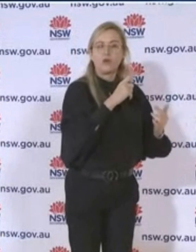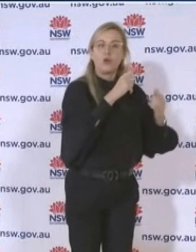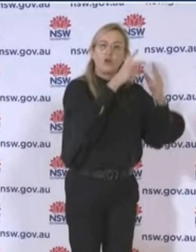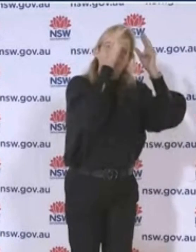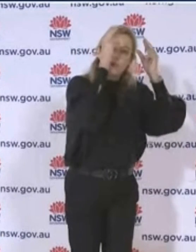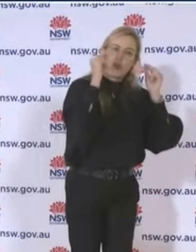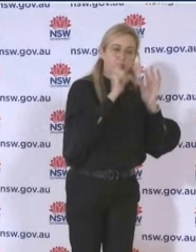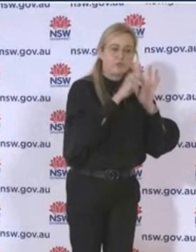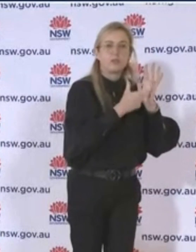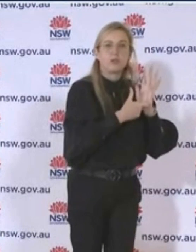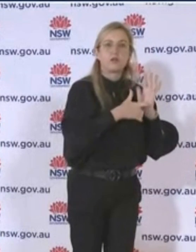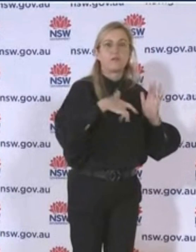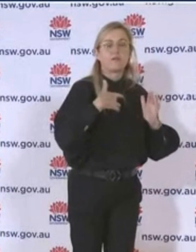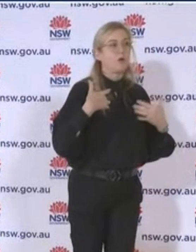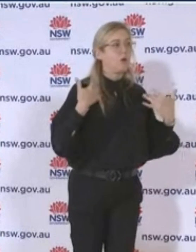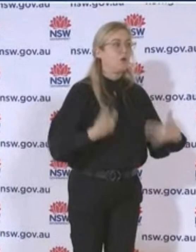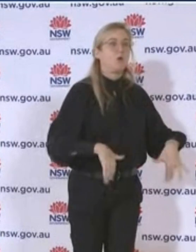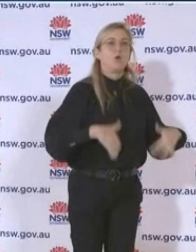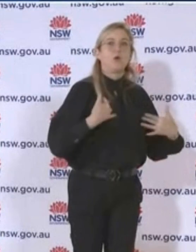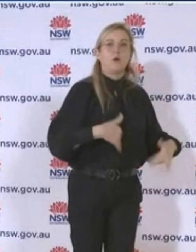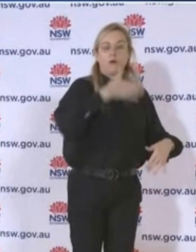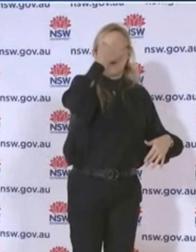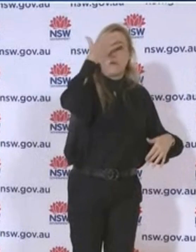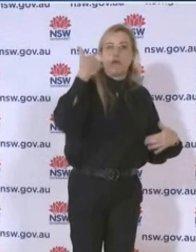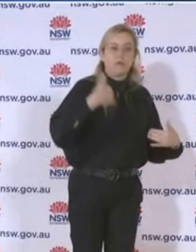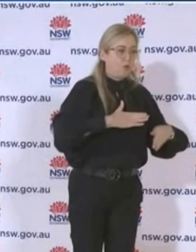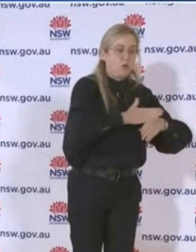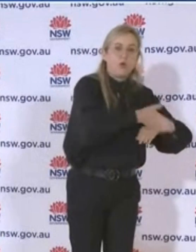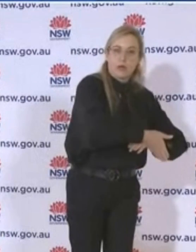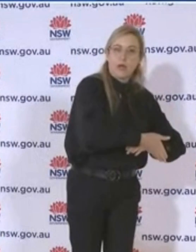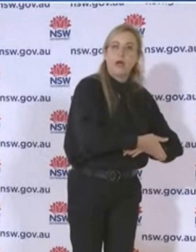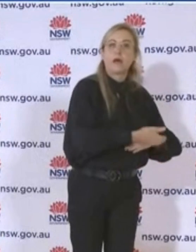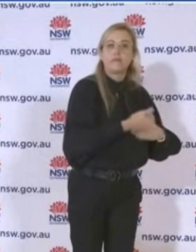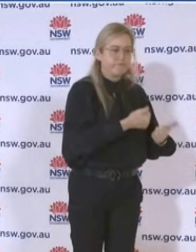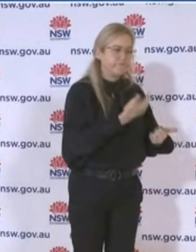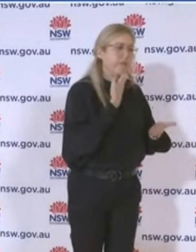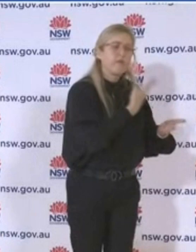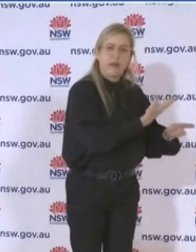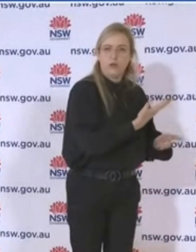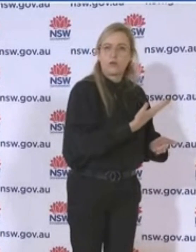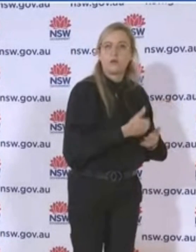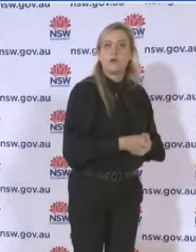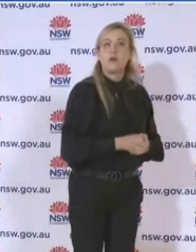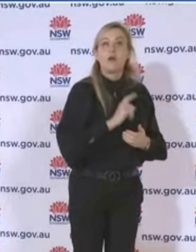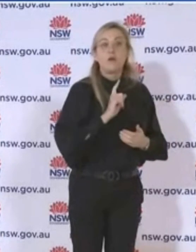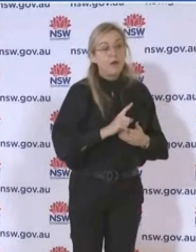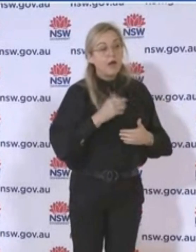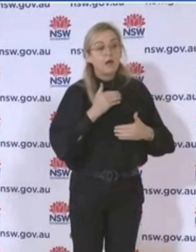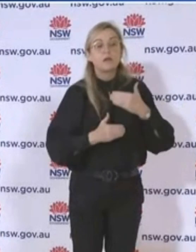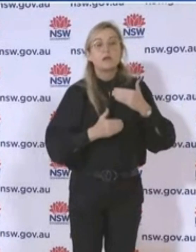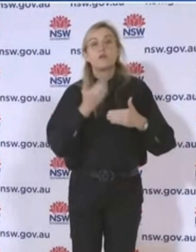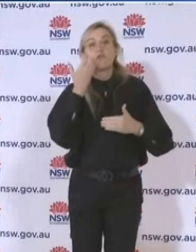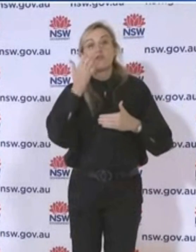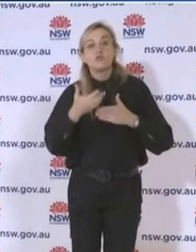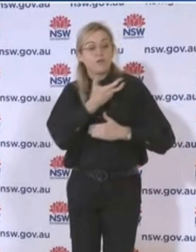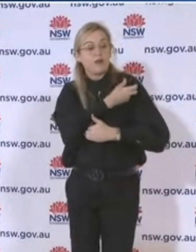doing an incredible job. But this is what we've been working towards, to make sure our system can cope. And when you move forward to 70 and 80%